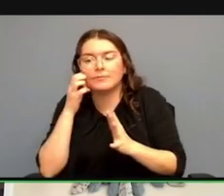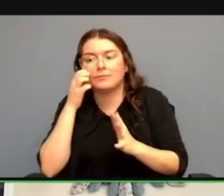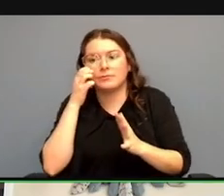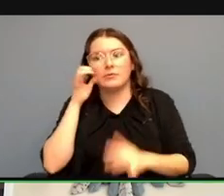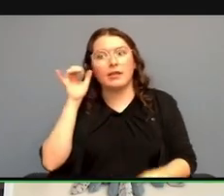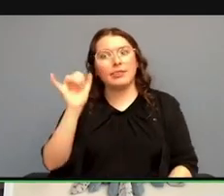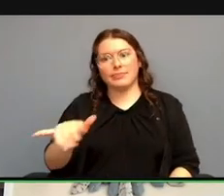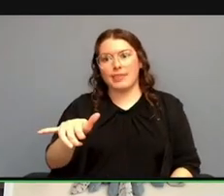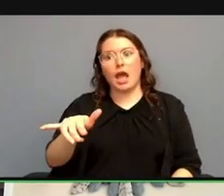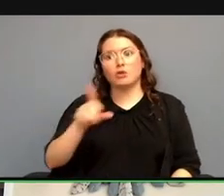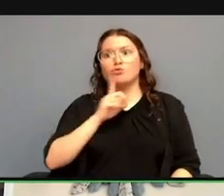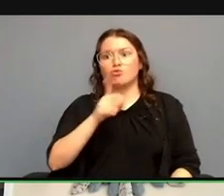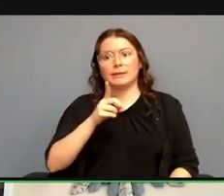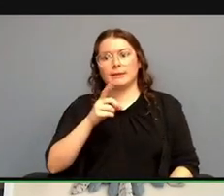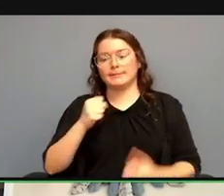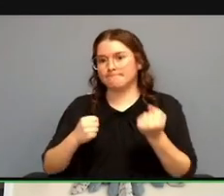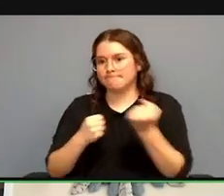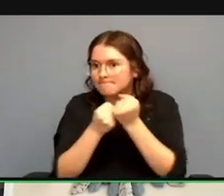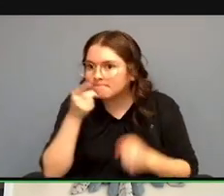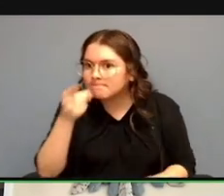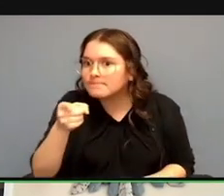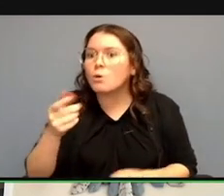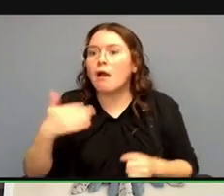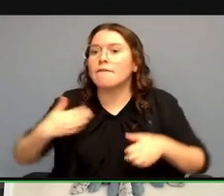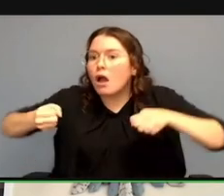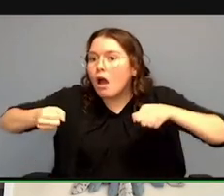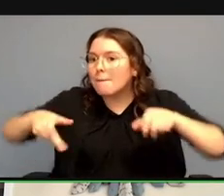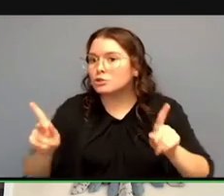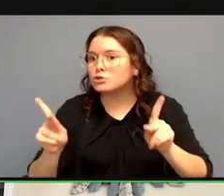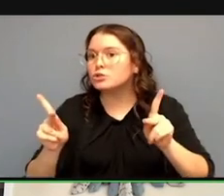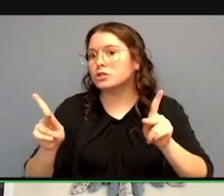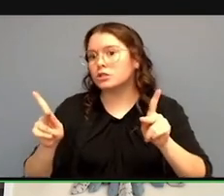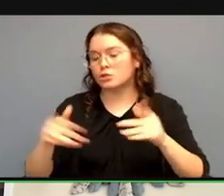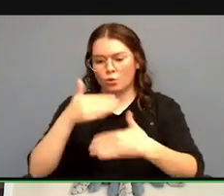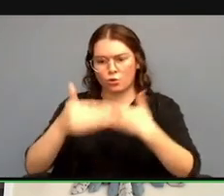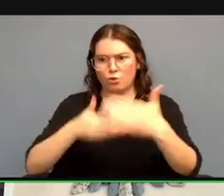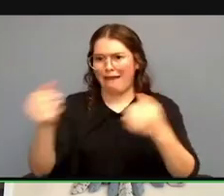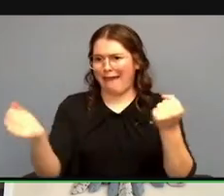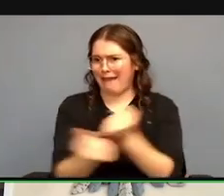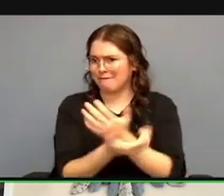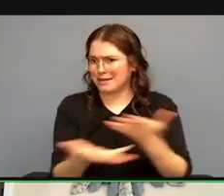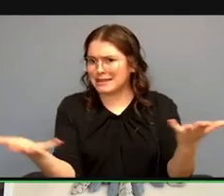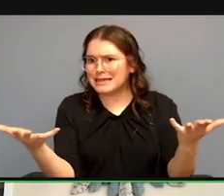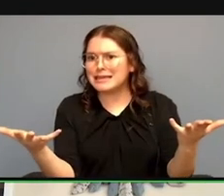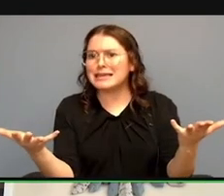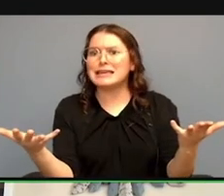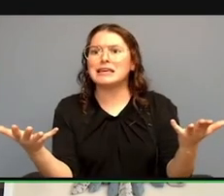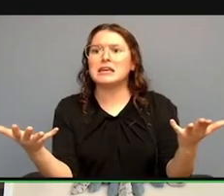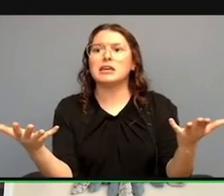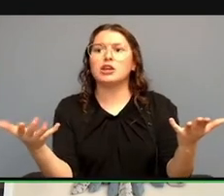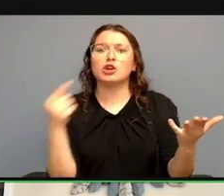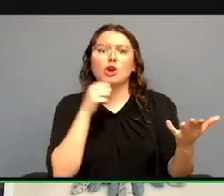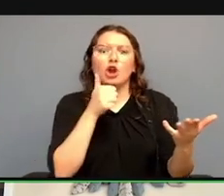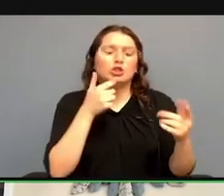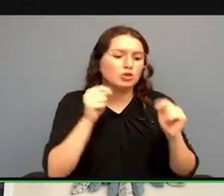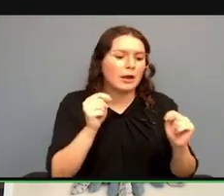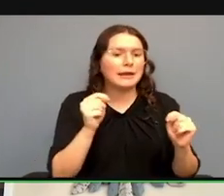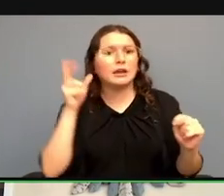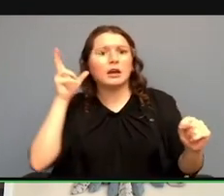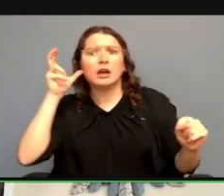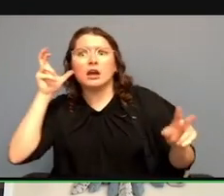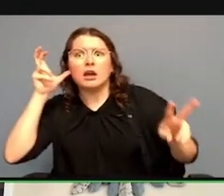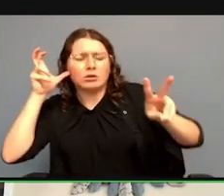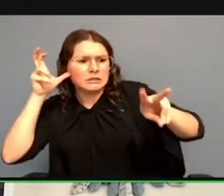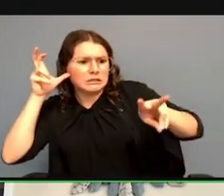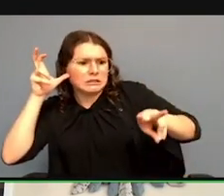help you get an opportunity to go over everything, so you're not hearing or trying to read everything for the